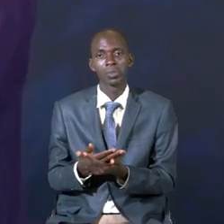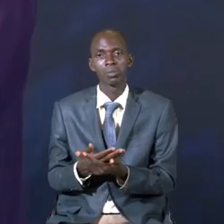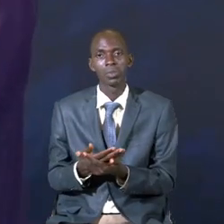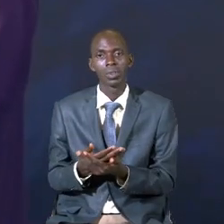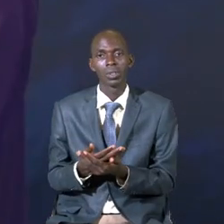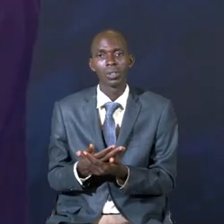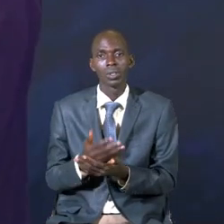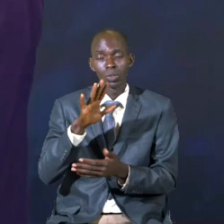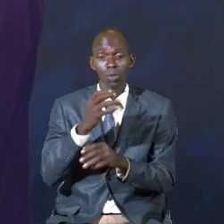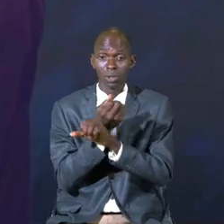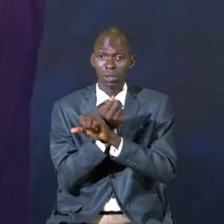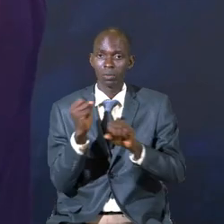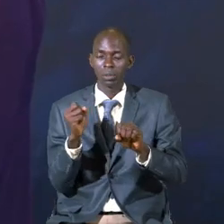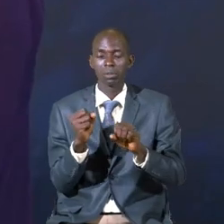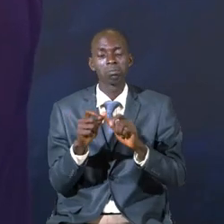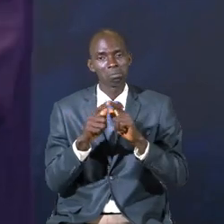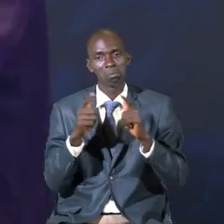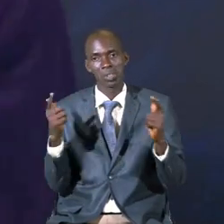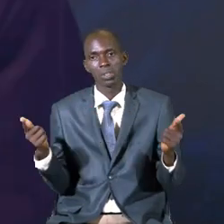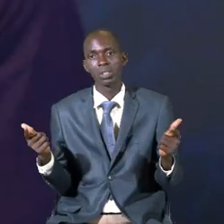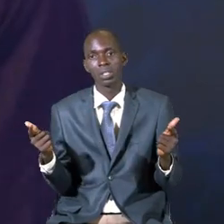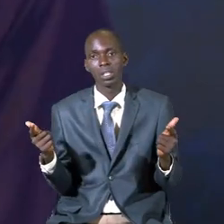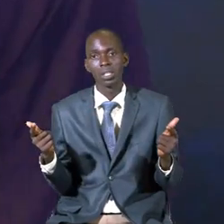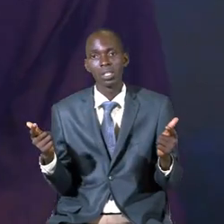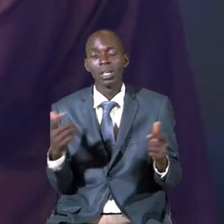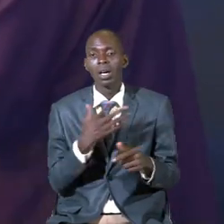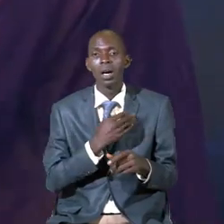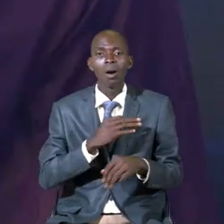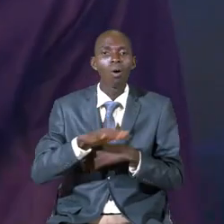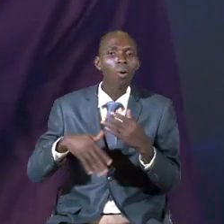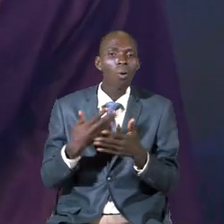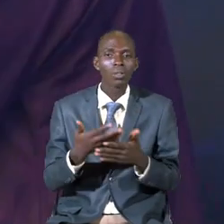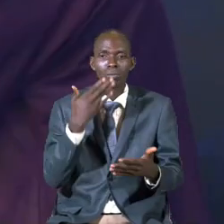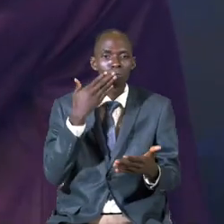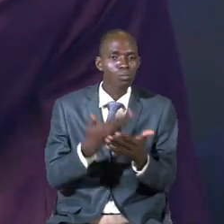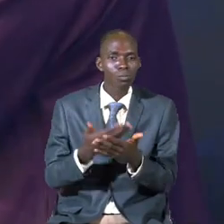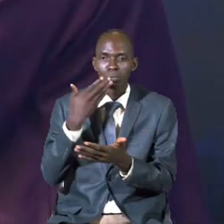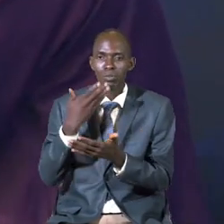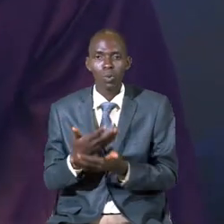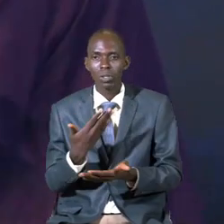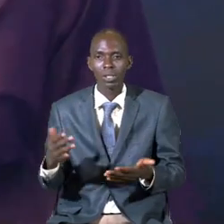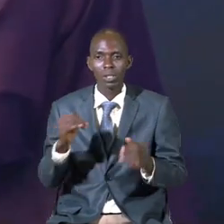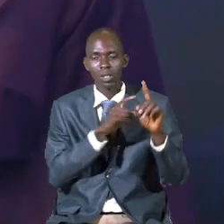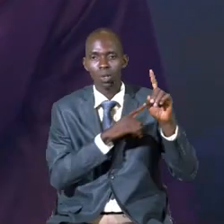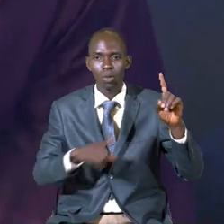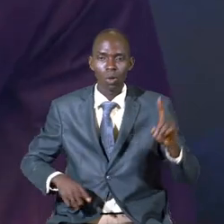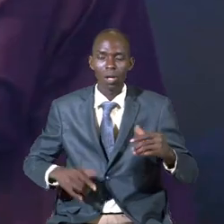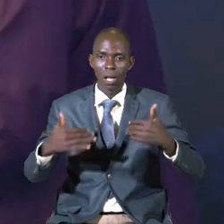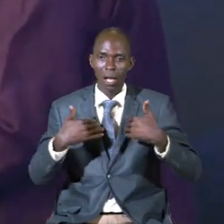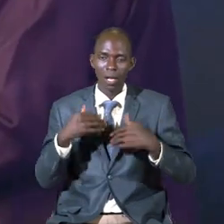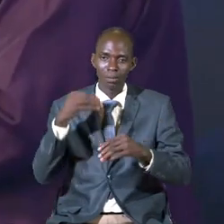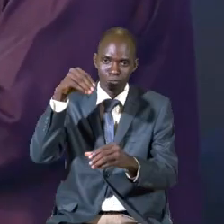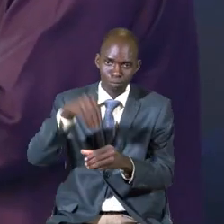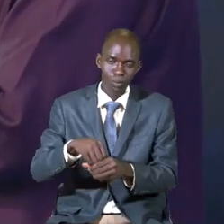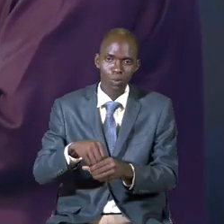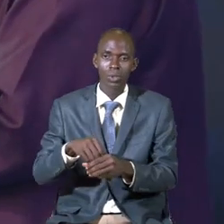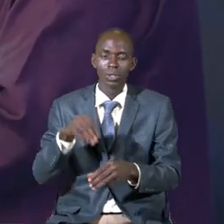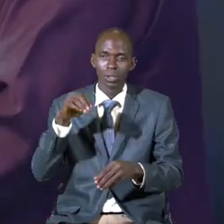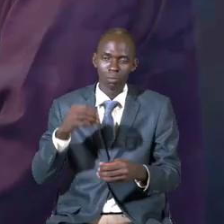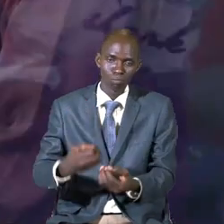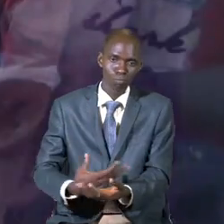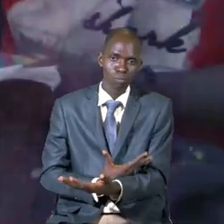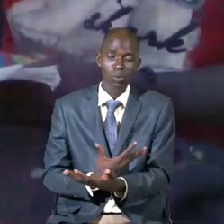salvation bridge and all the good things the lord has imputed imparted unto